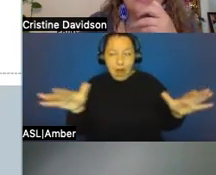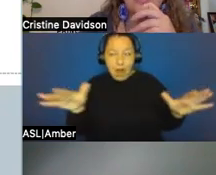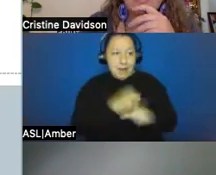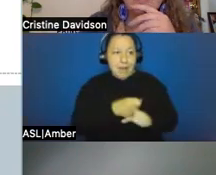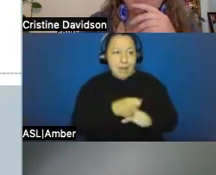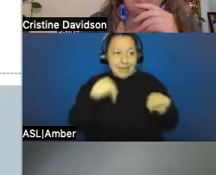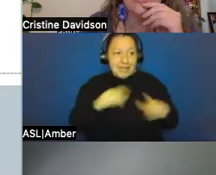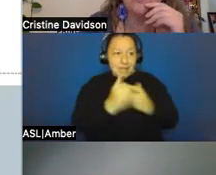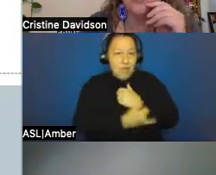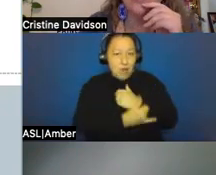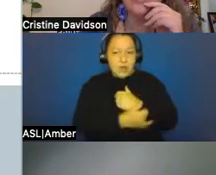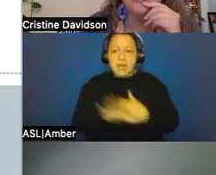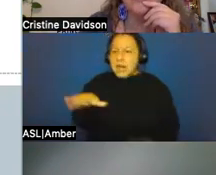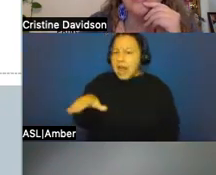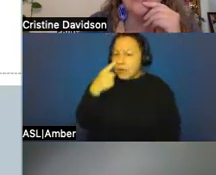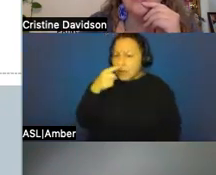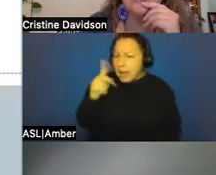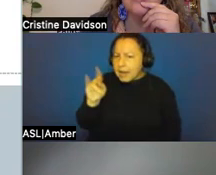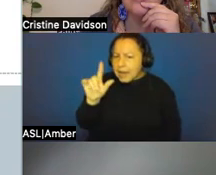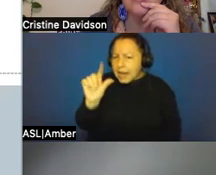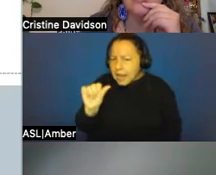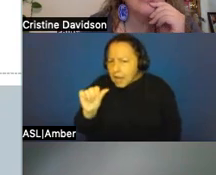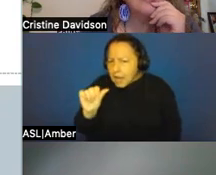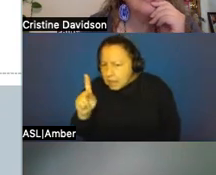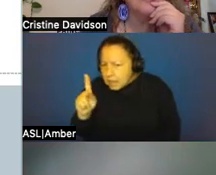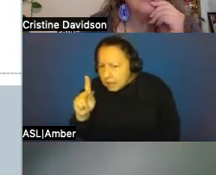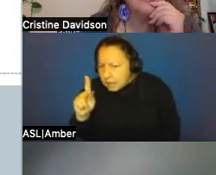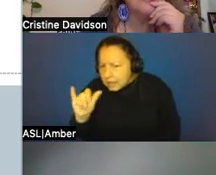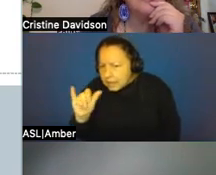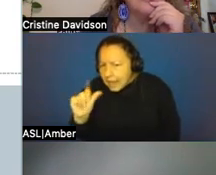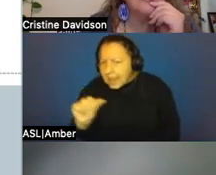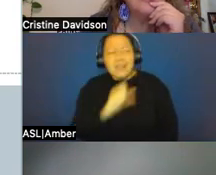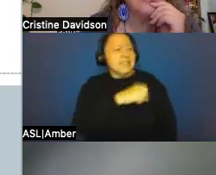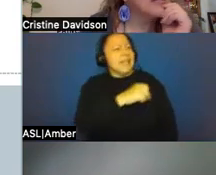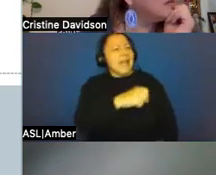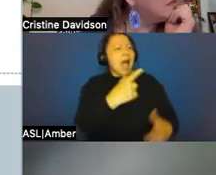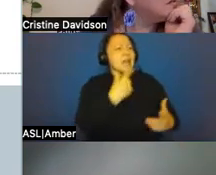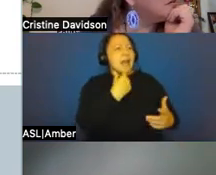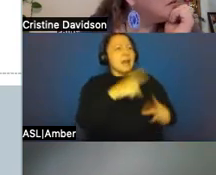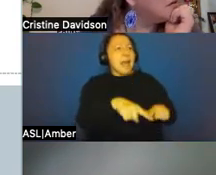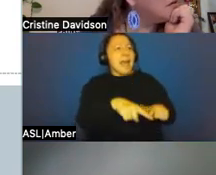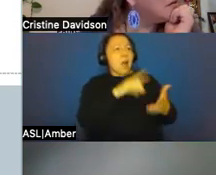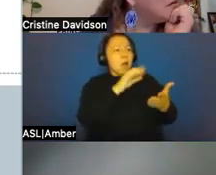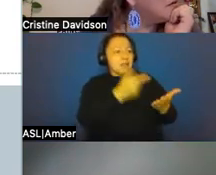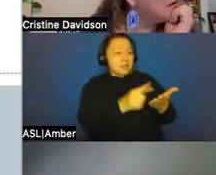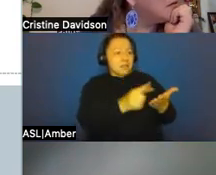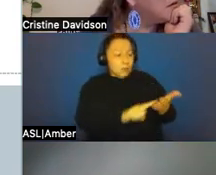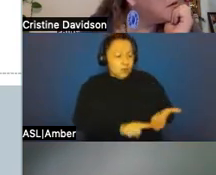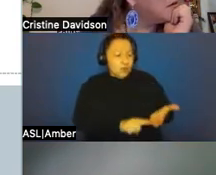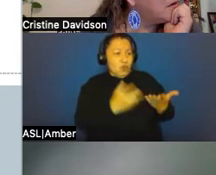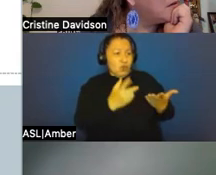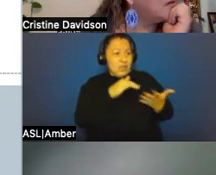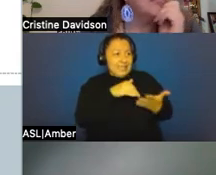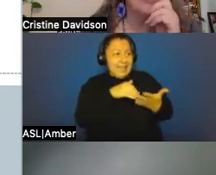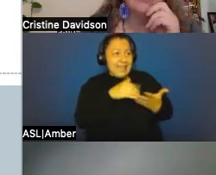Kayla, can you say that a little bit louder, please? Yeah, I said just based on the studies that have been done and the way that it affects your brain,